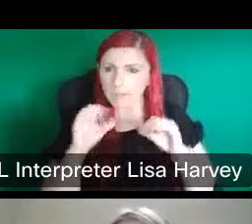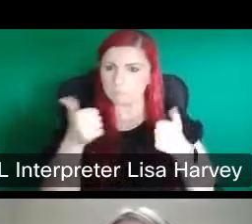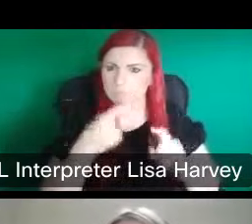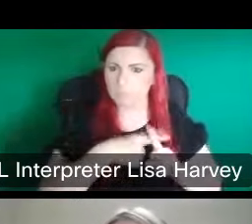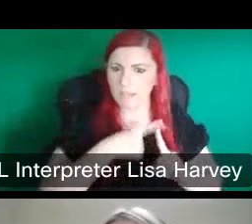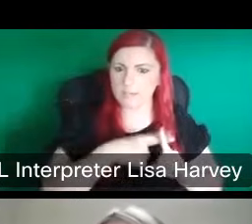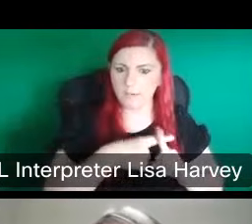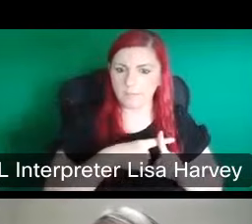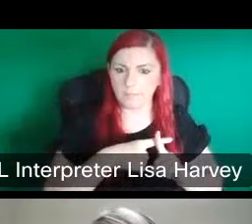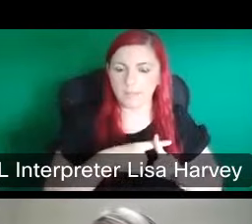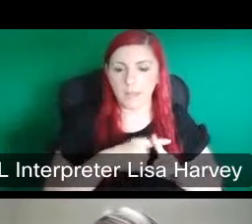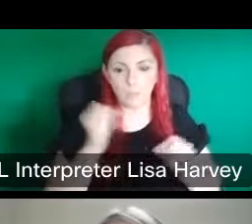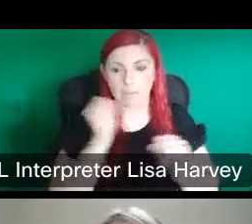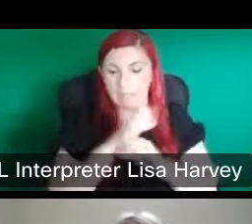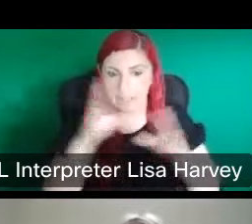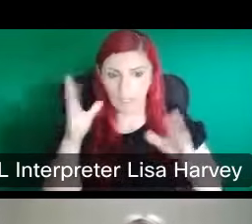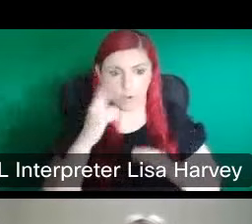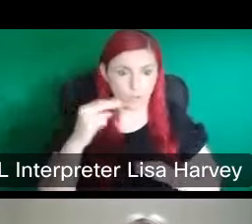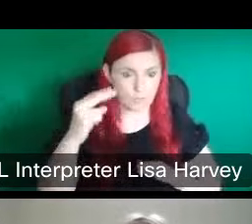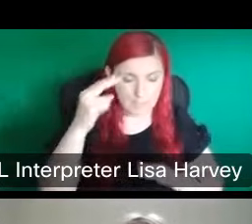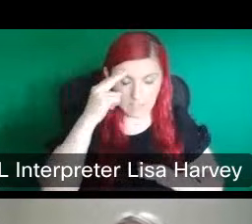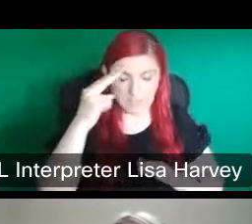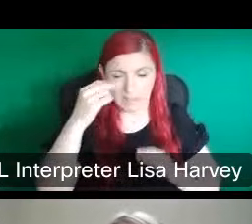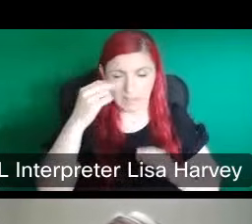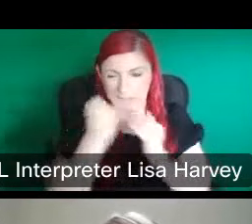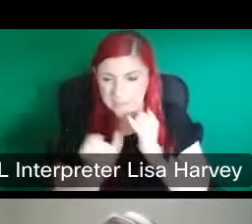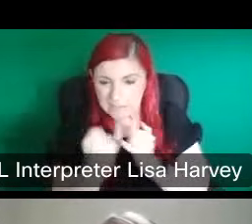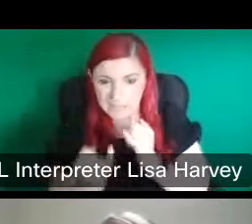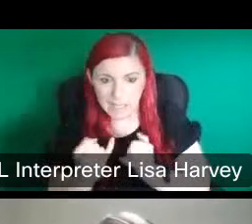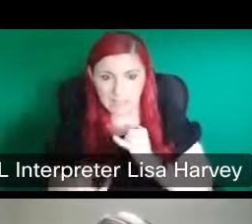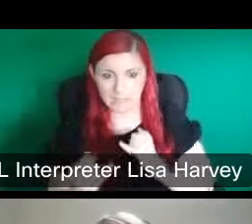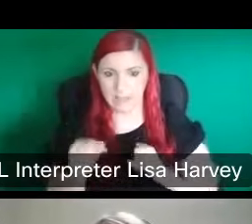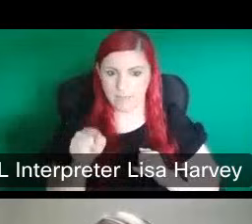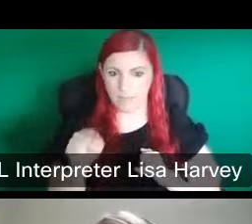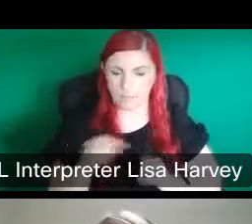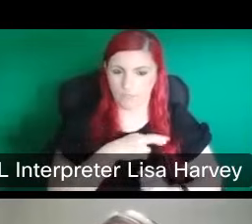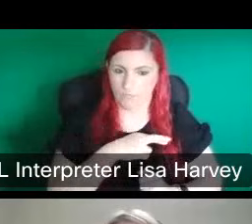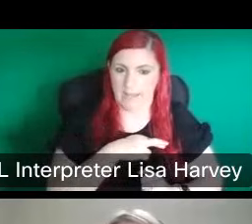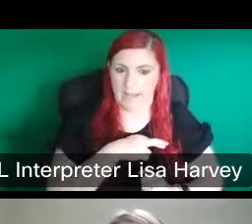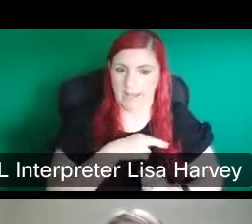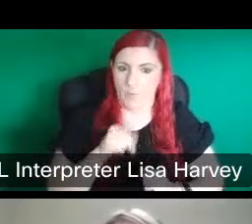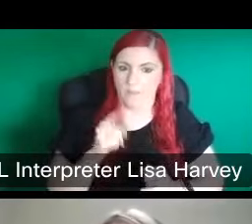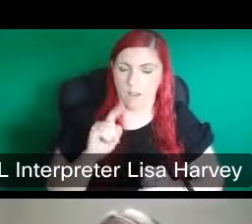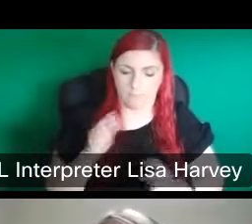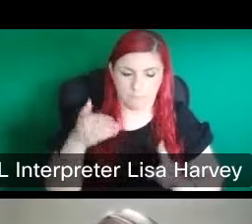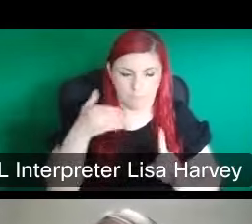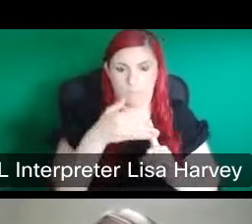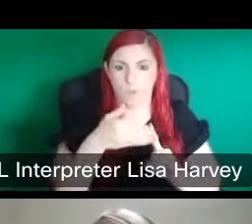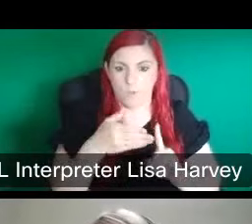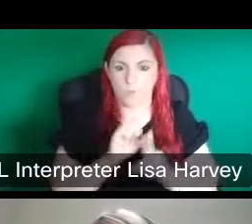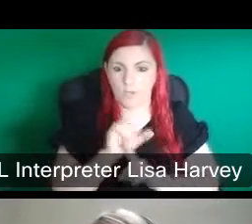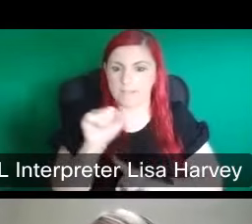and understandable. It is comprehensive. And really one of our key objectives was to put the patient at the forefront of